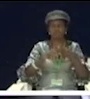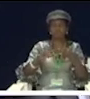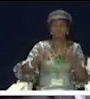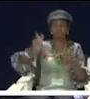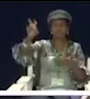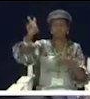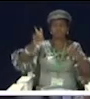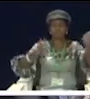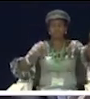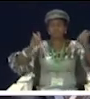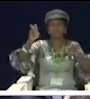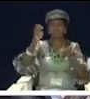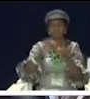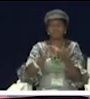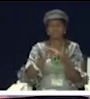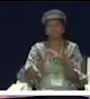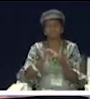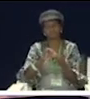more,